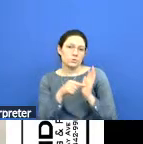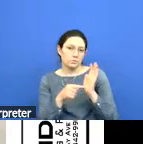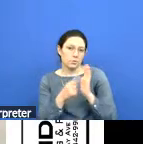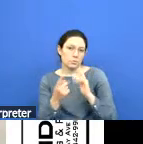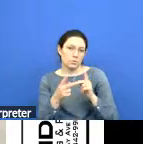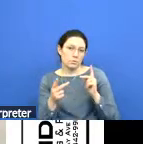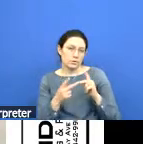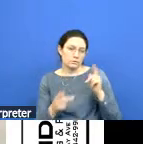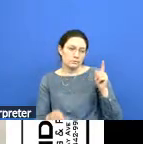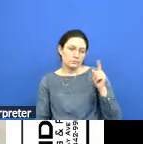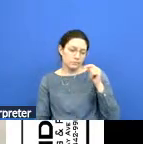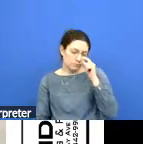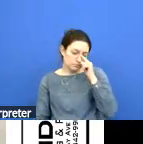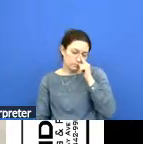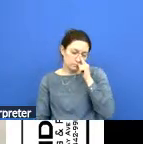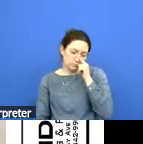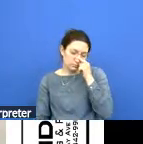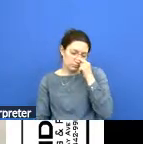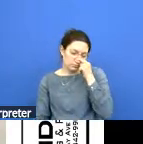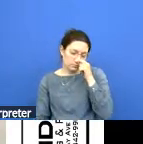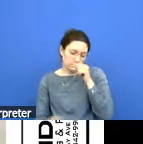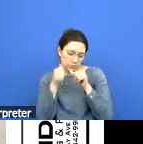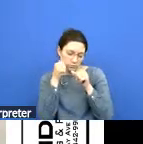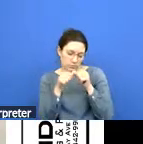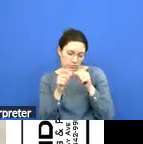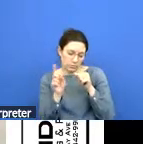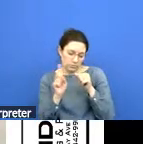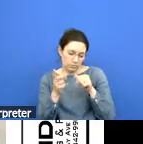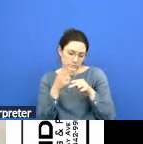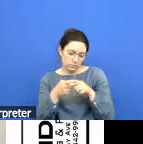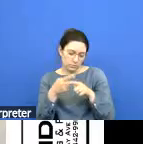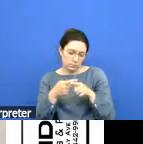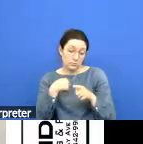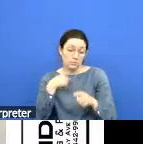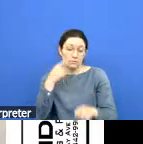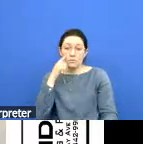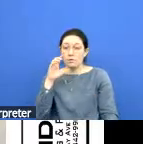think I'm trying to remember the two streets, Colony,